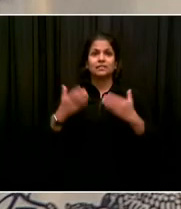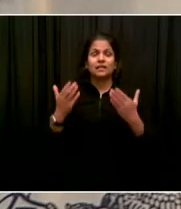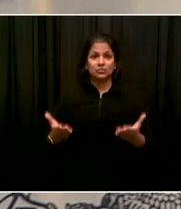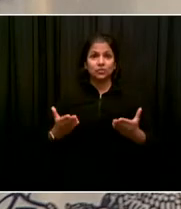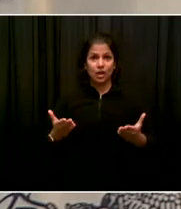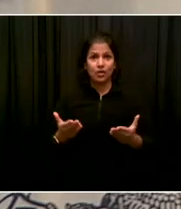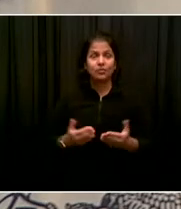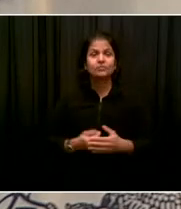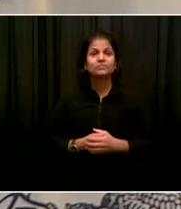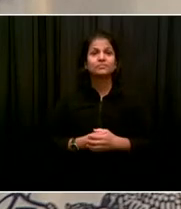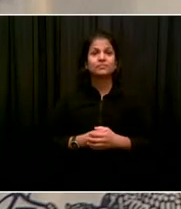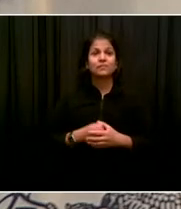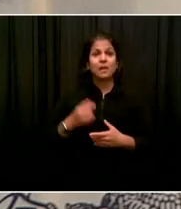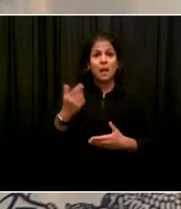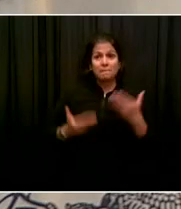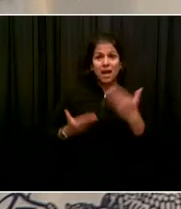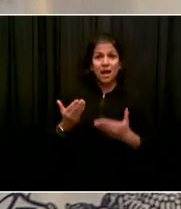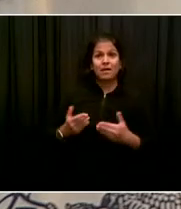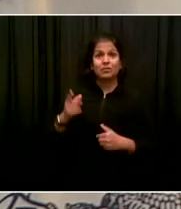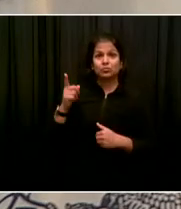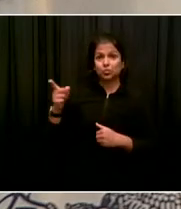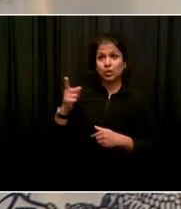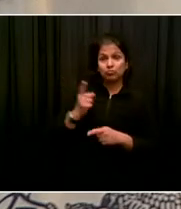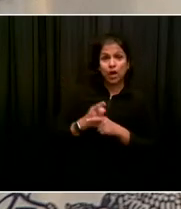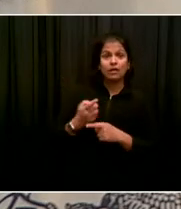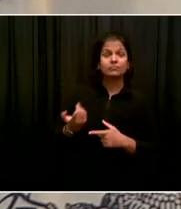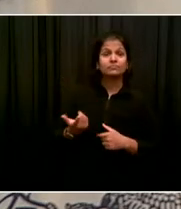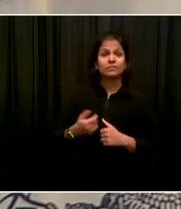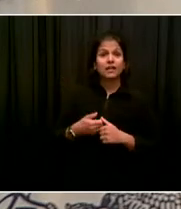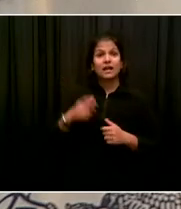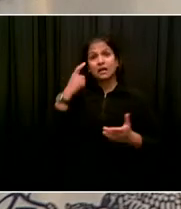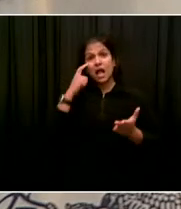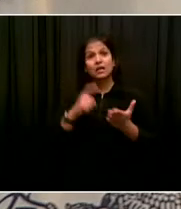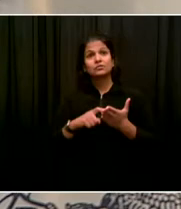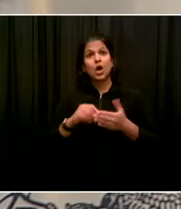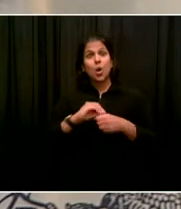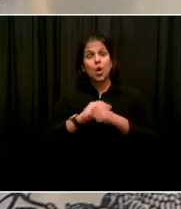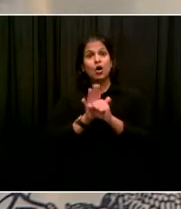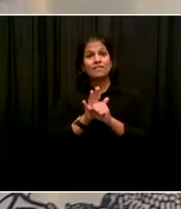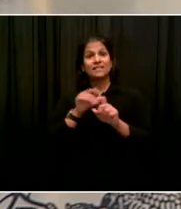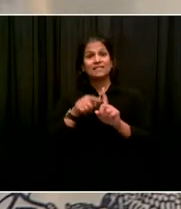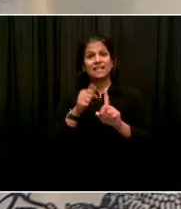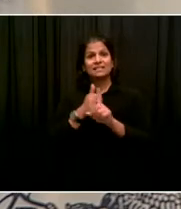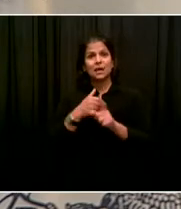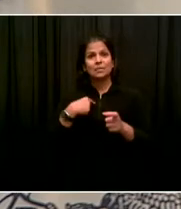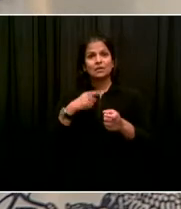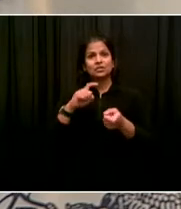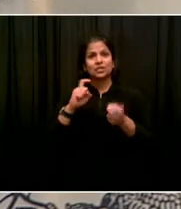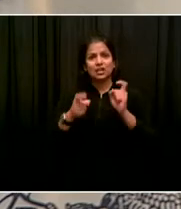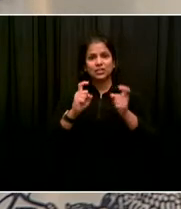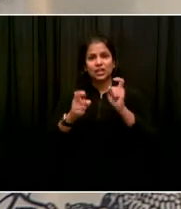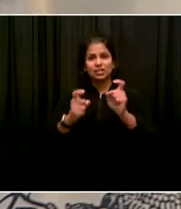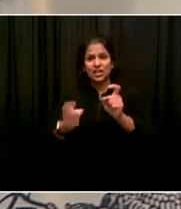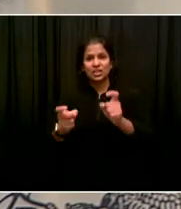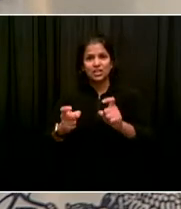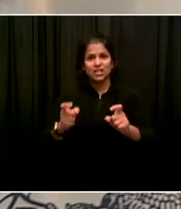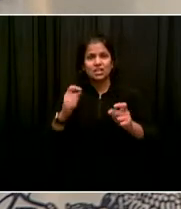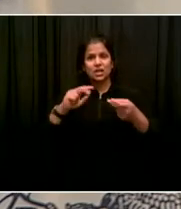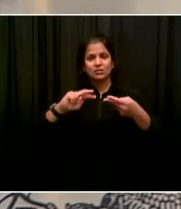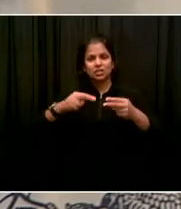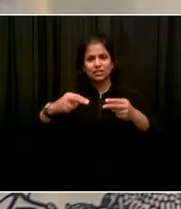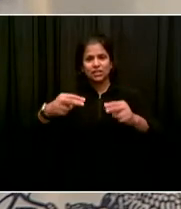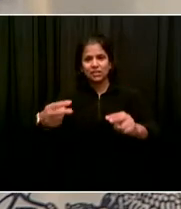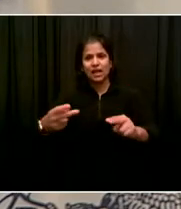You're right to say one of the things we've learned in the COVID era is expect the unexpected. So no one can say